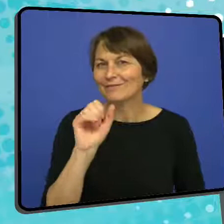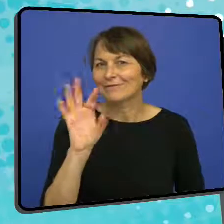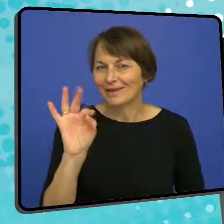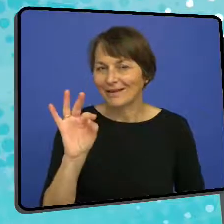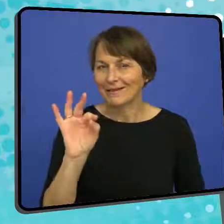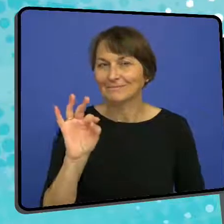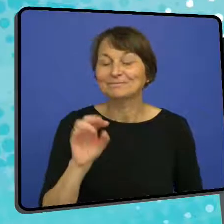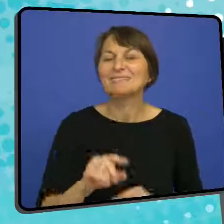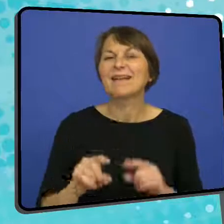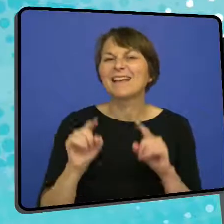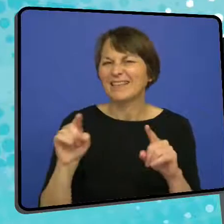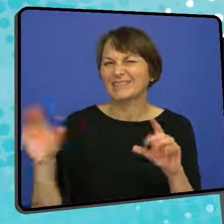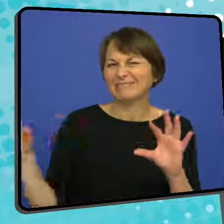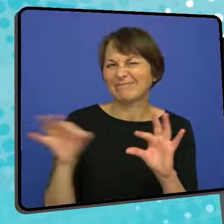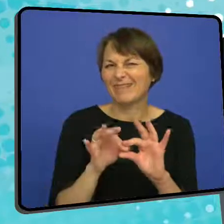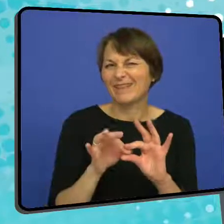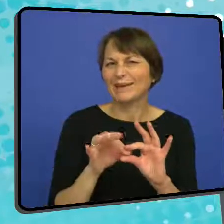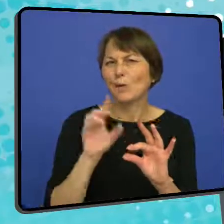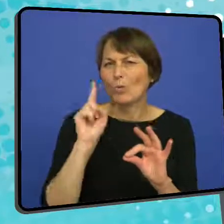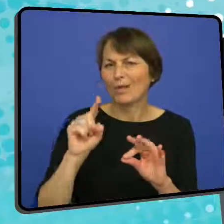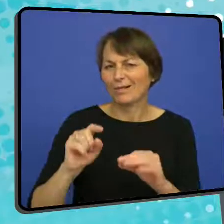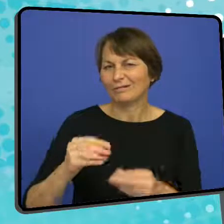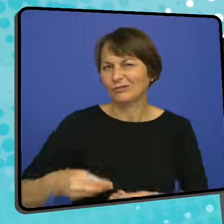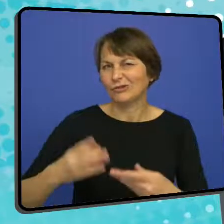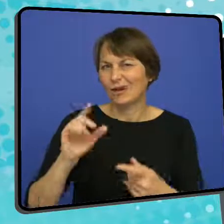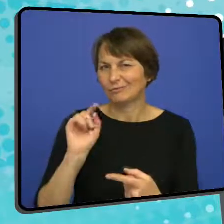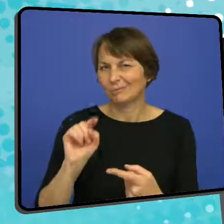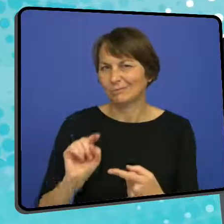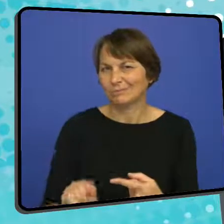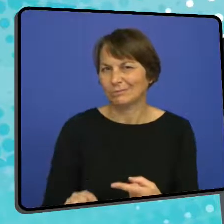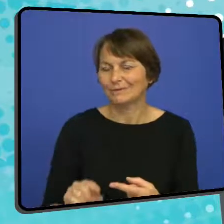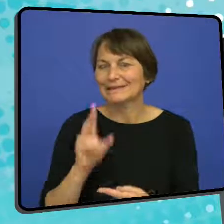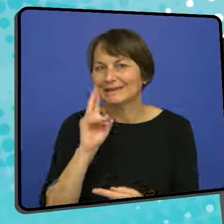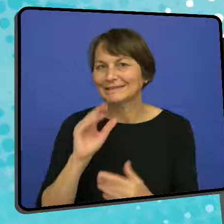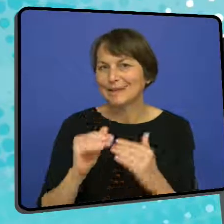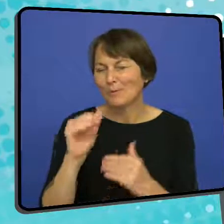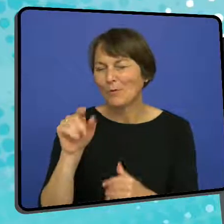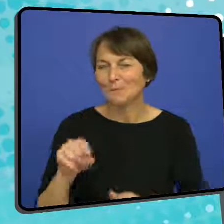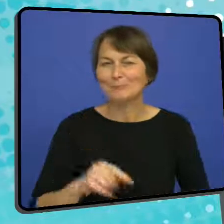aka.ms/a bit of AI-cafe to go straight there after the show.